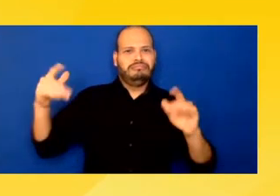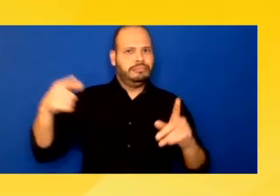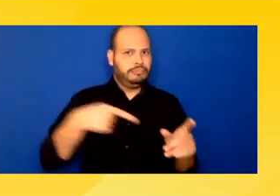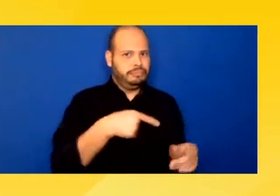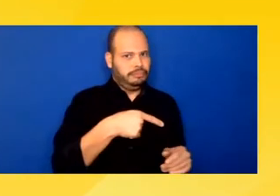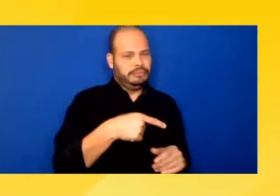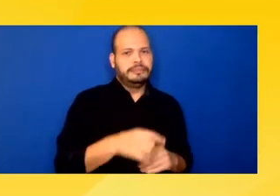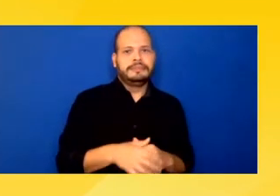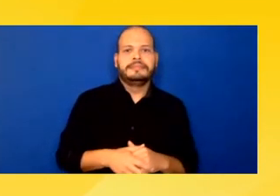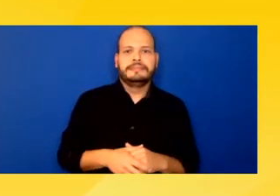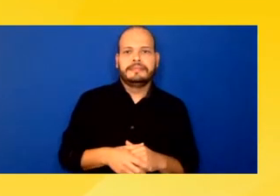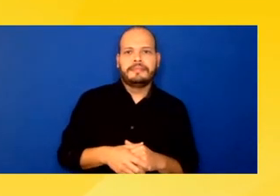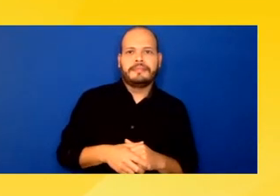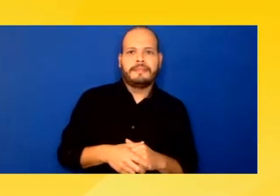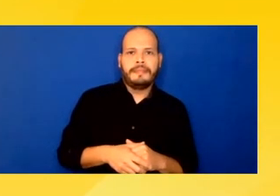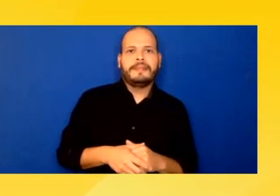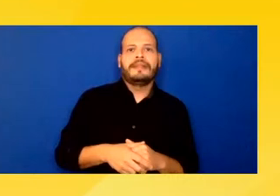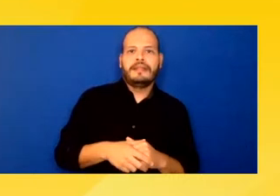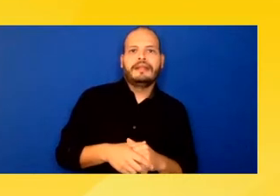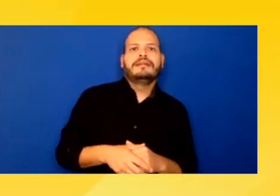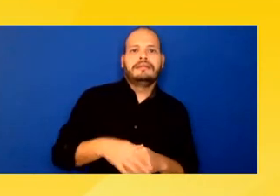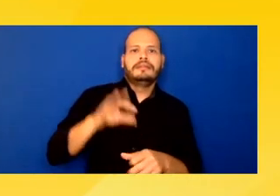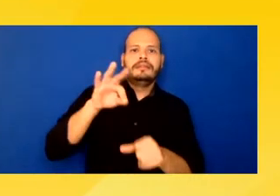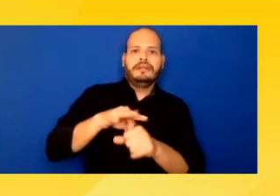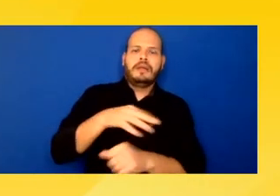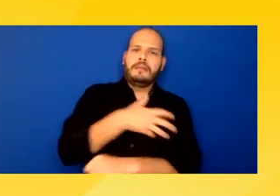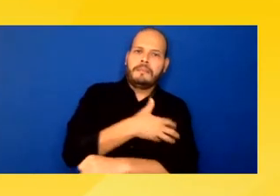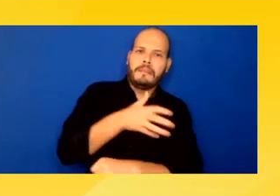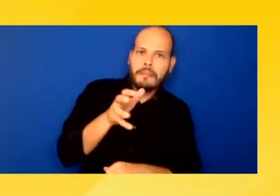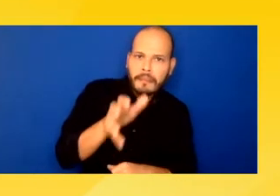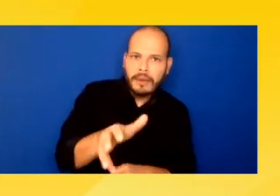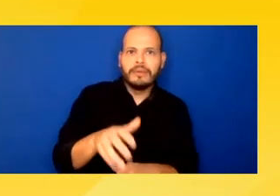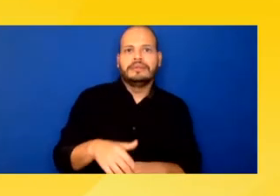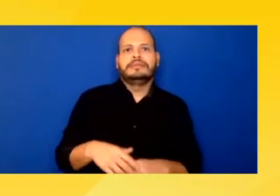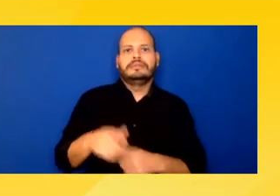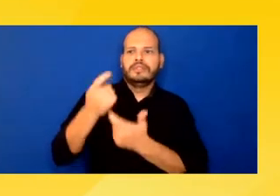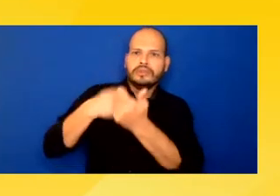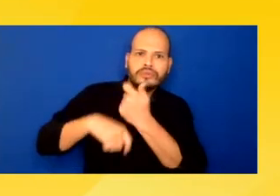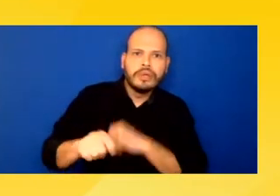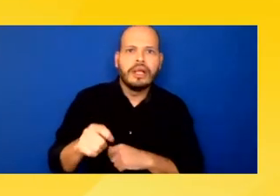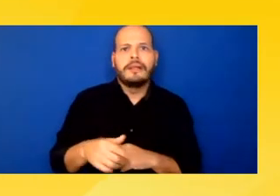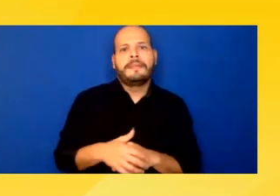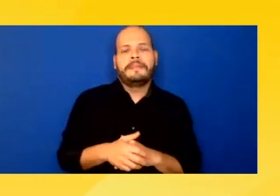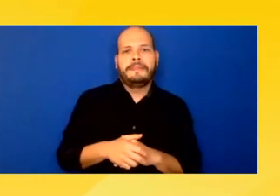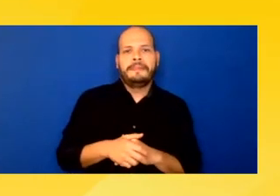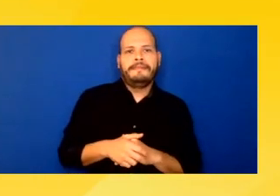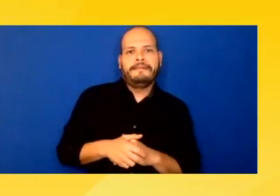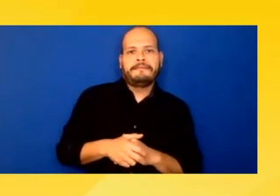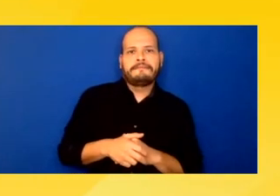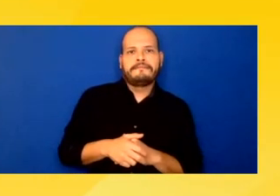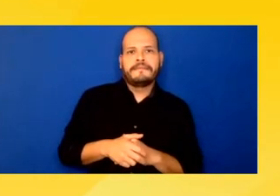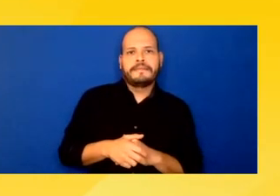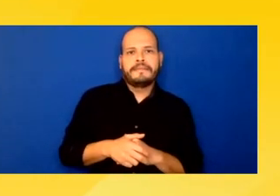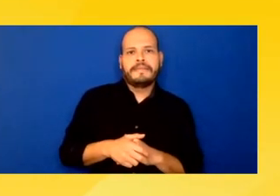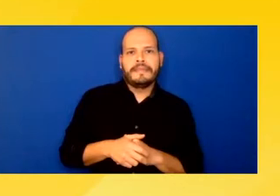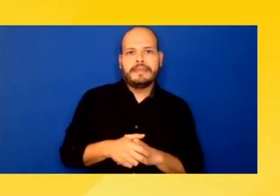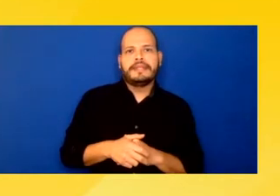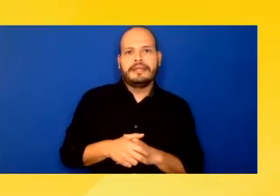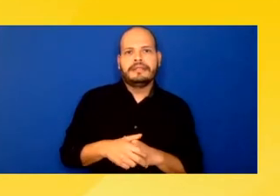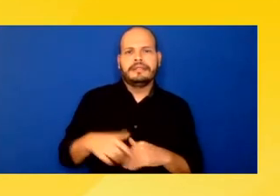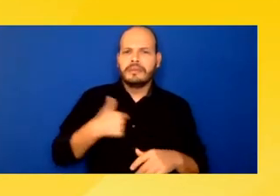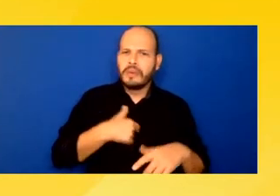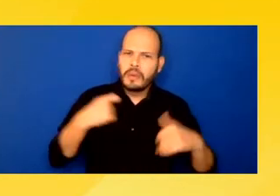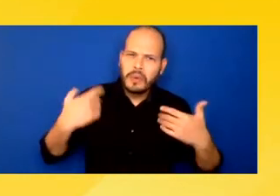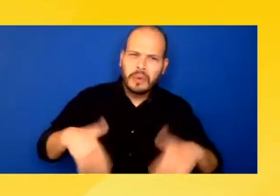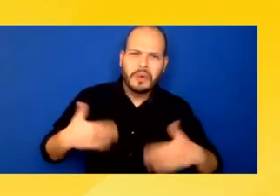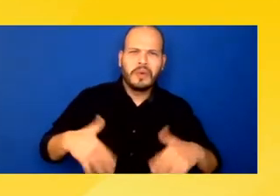our moment and that's our moment and we must make sure right now the 30 40 years from now when some